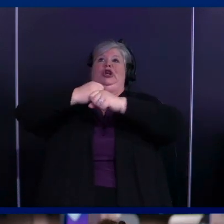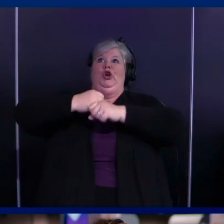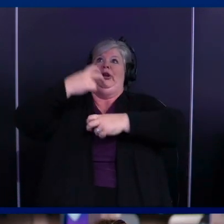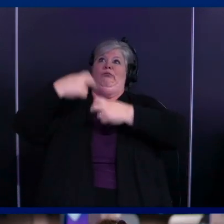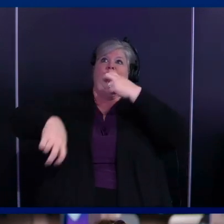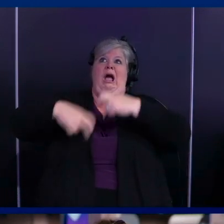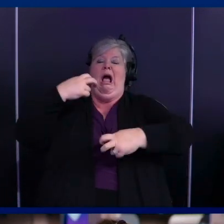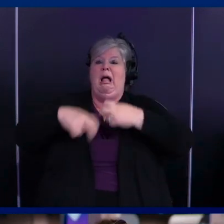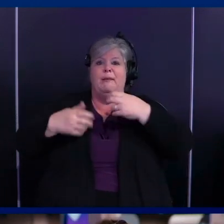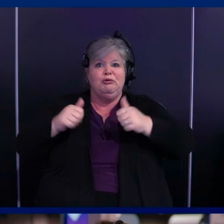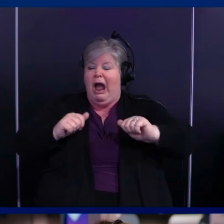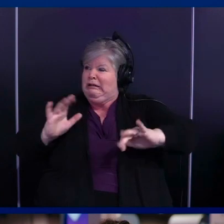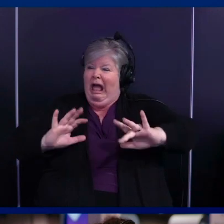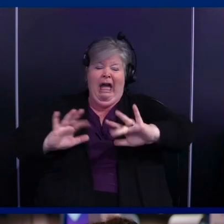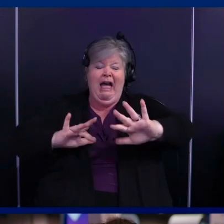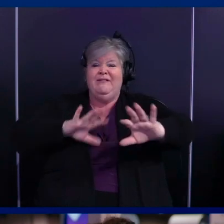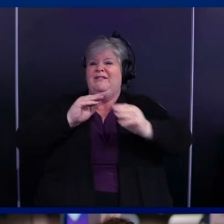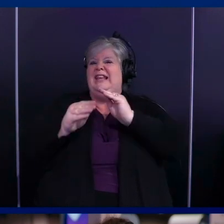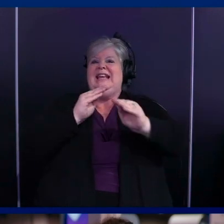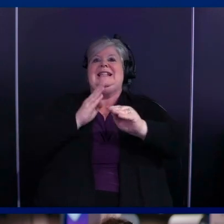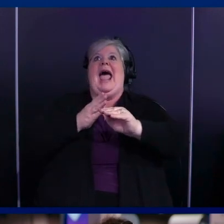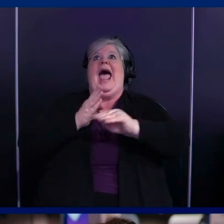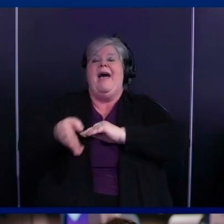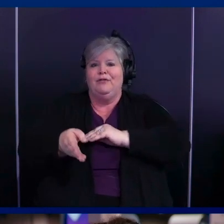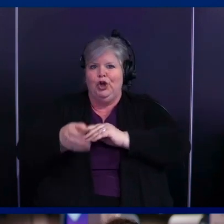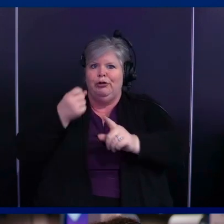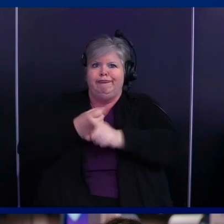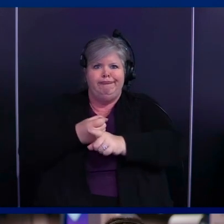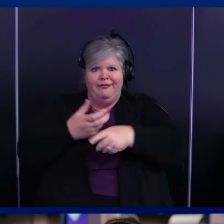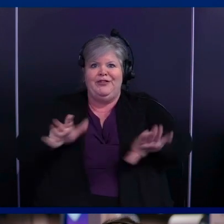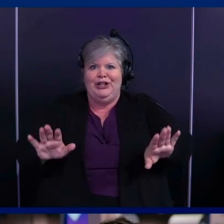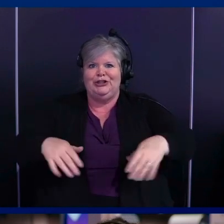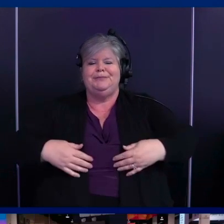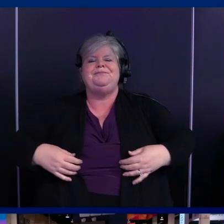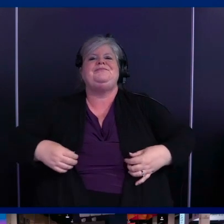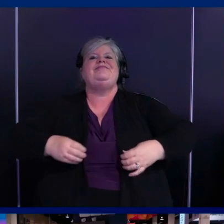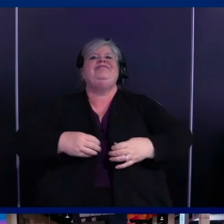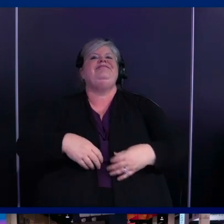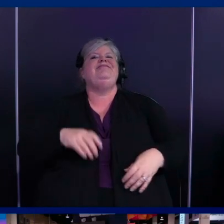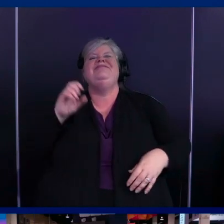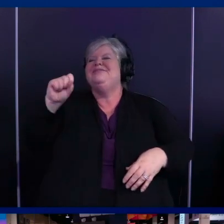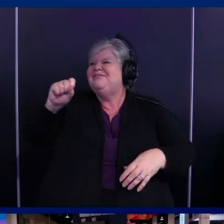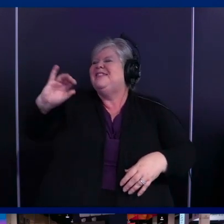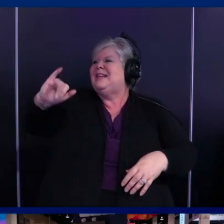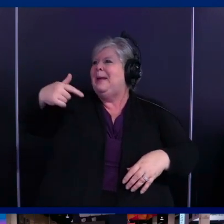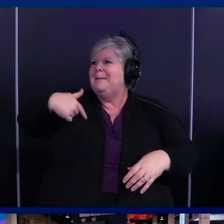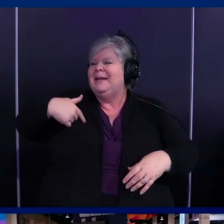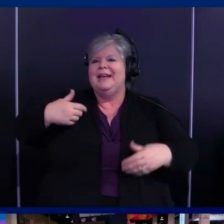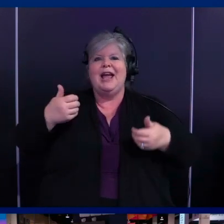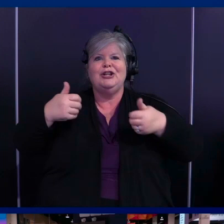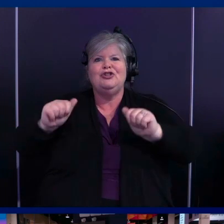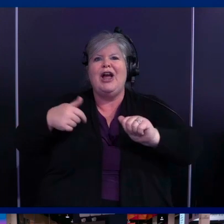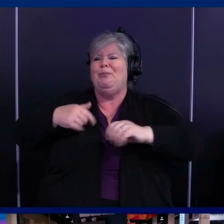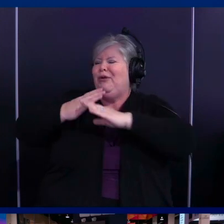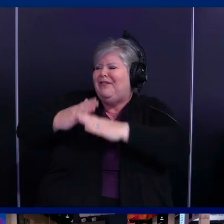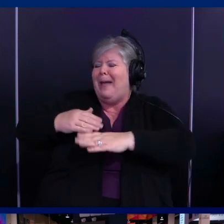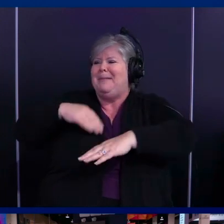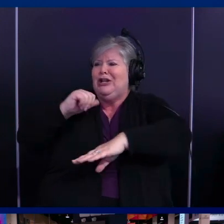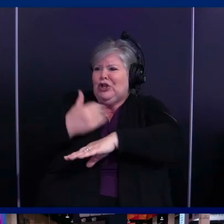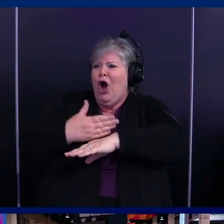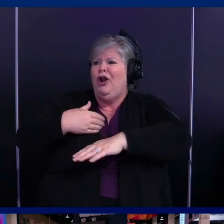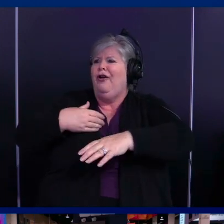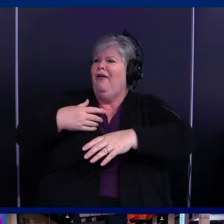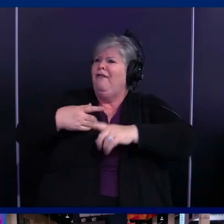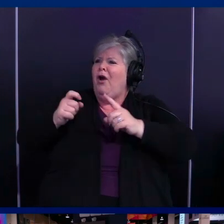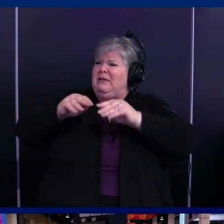trying to scramble and fix things after they happen. Absolutely. Yeah, it's like I always like try to prevent my daughter from spilling the milk before it happens, instead of